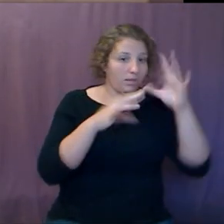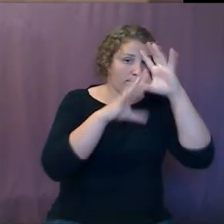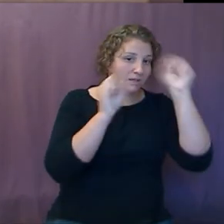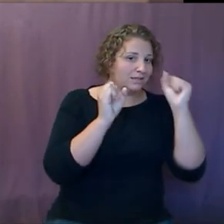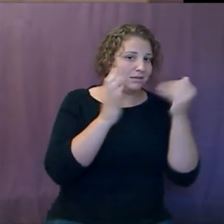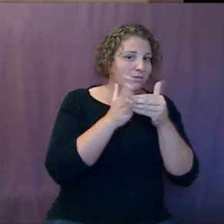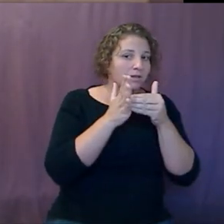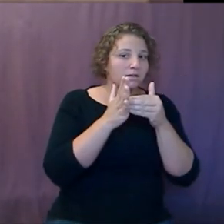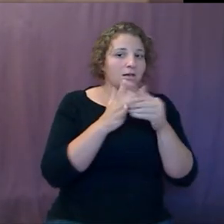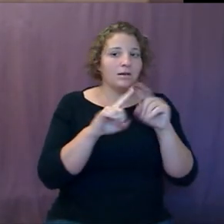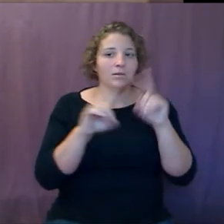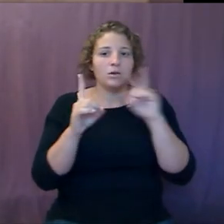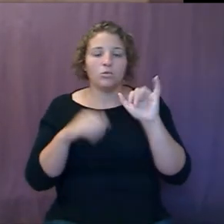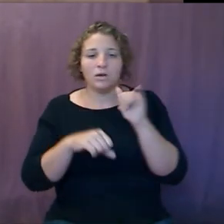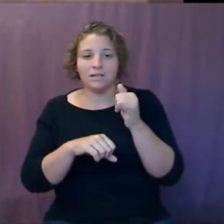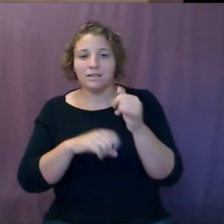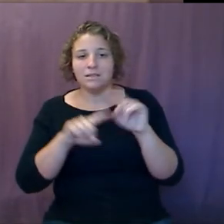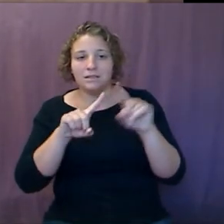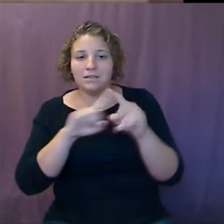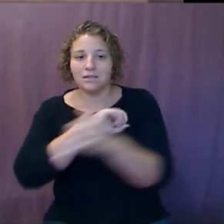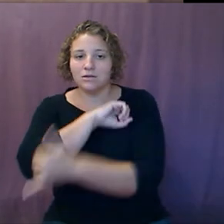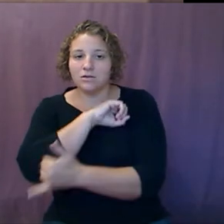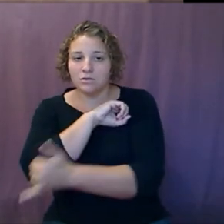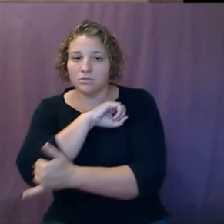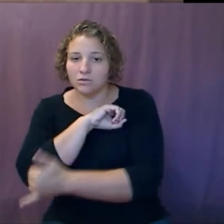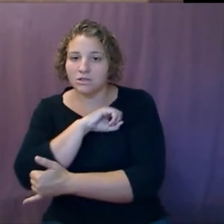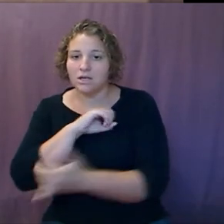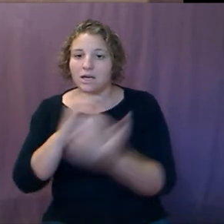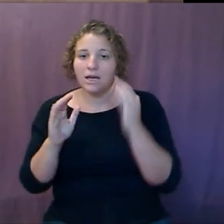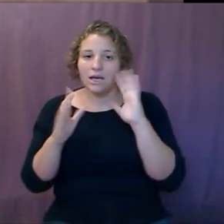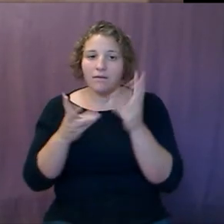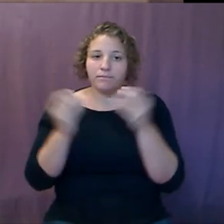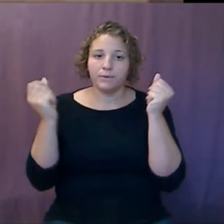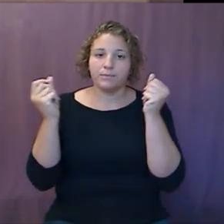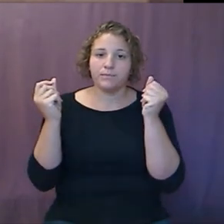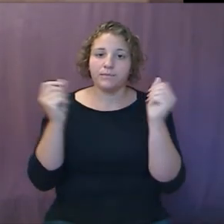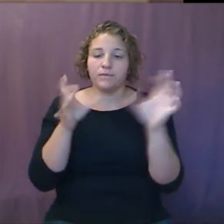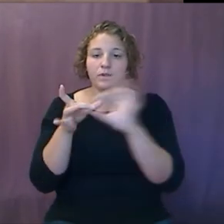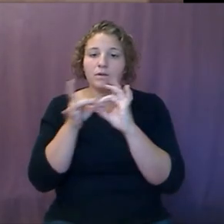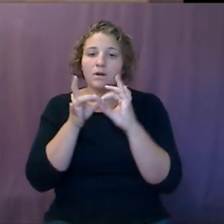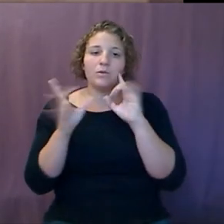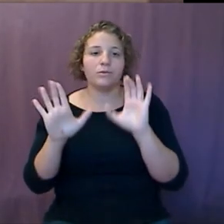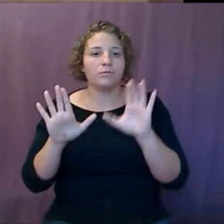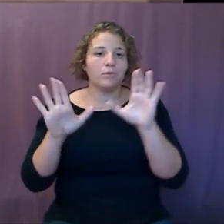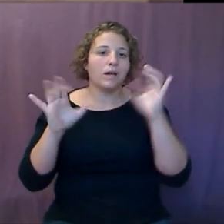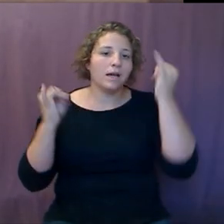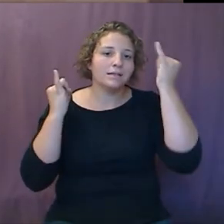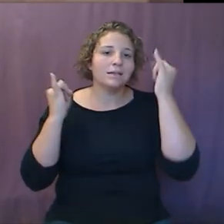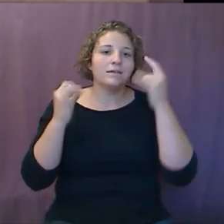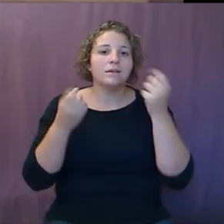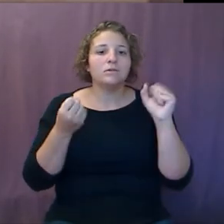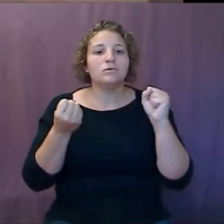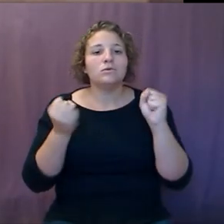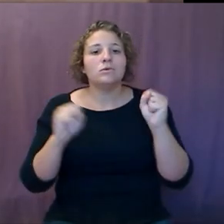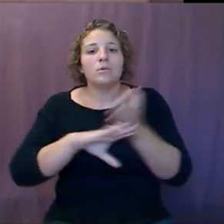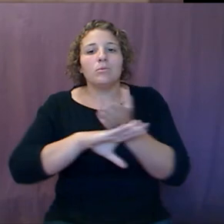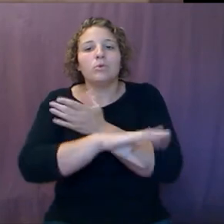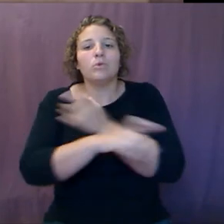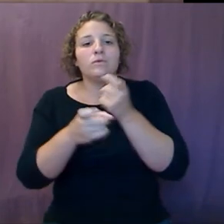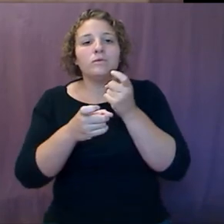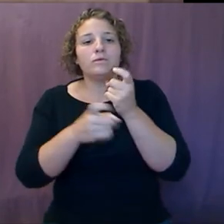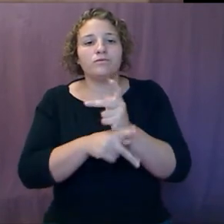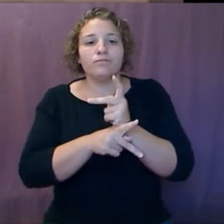borders dissolve international currencies and under what might be the great idea of approving man's efficiency and ability to care for humankind